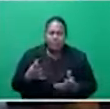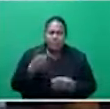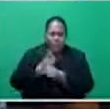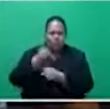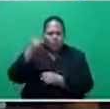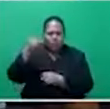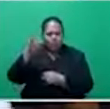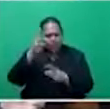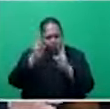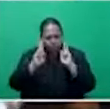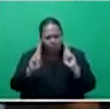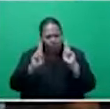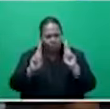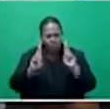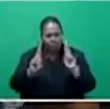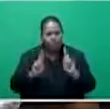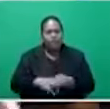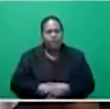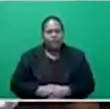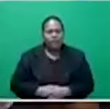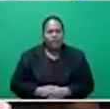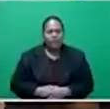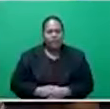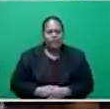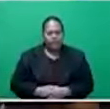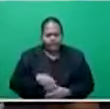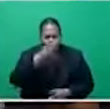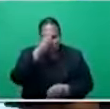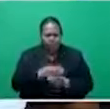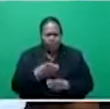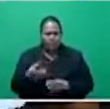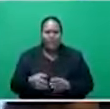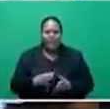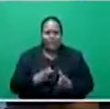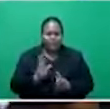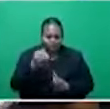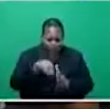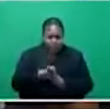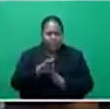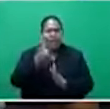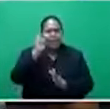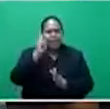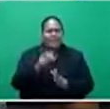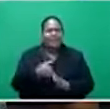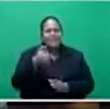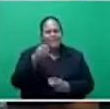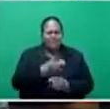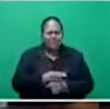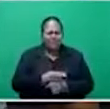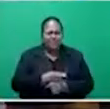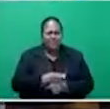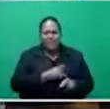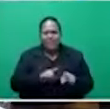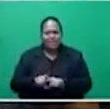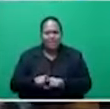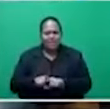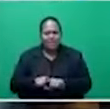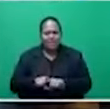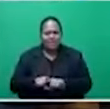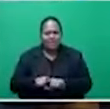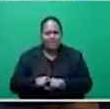an expectation that inflation will peak in 6 months' time. Essentially, when it means peaks, it means after that it will come